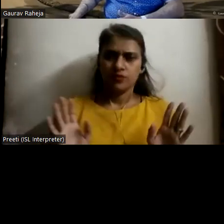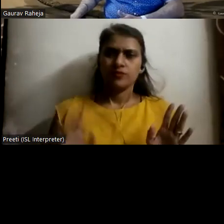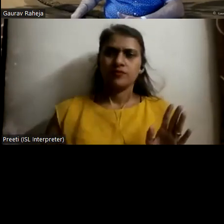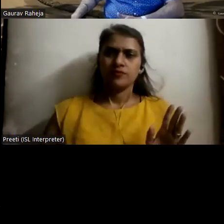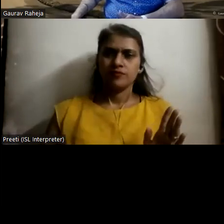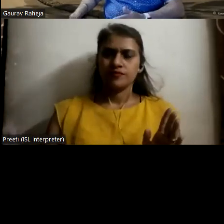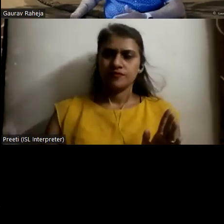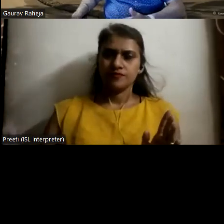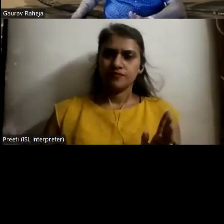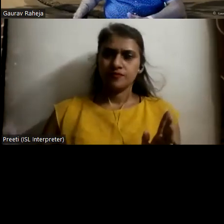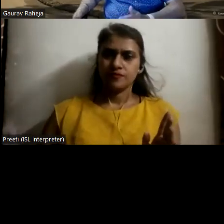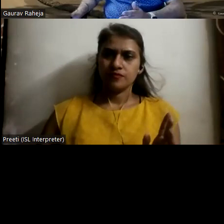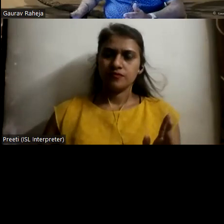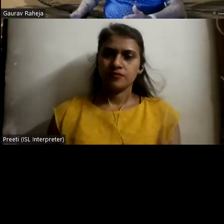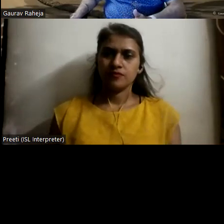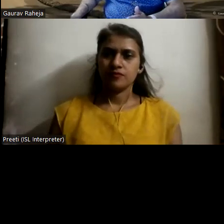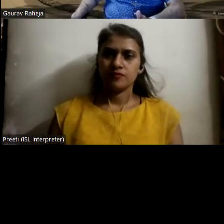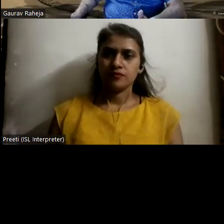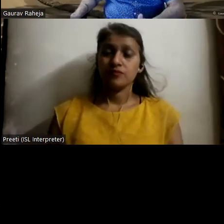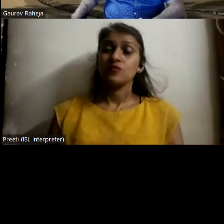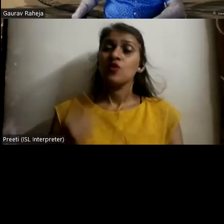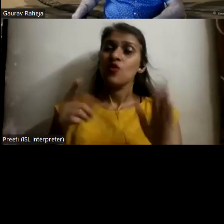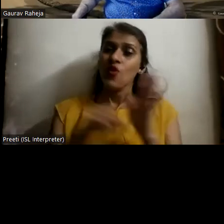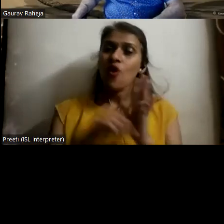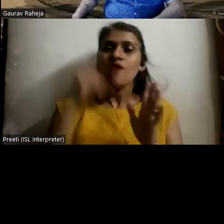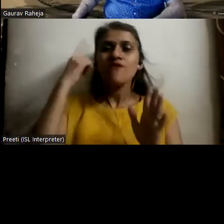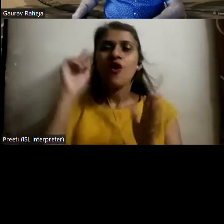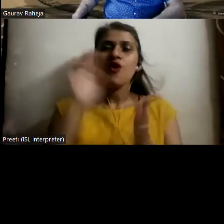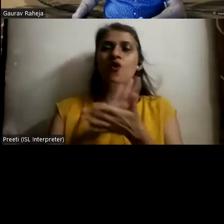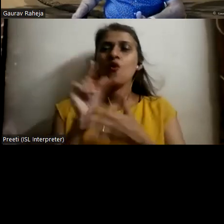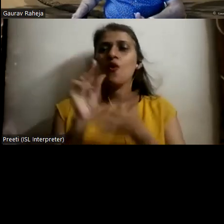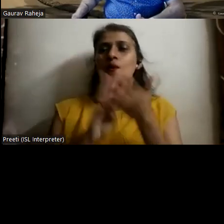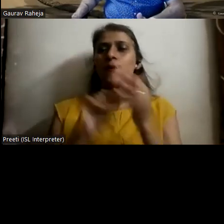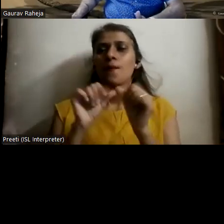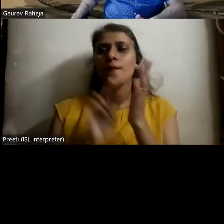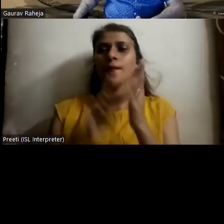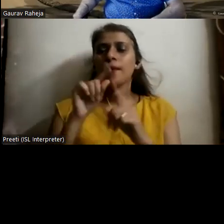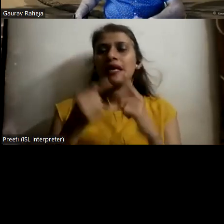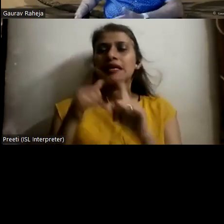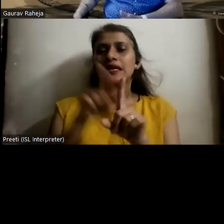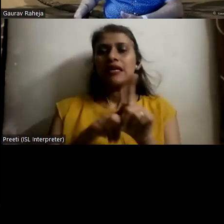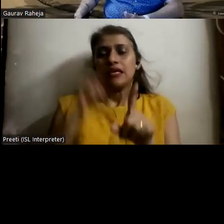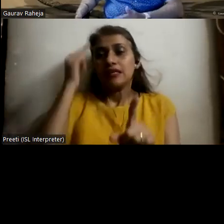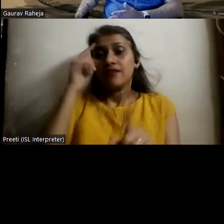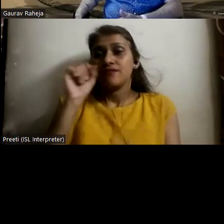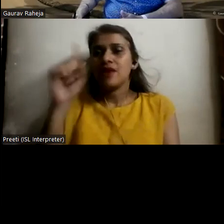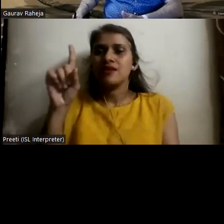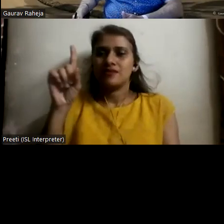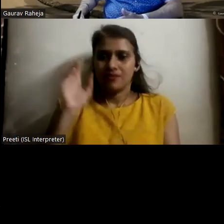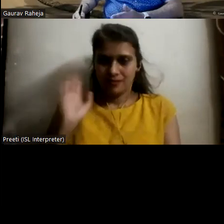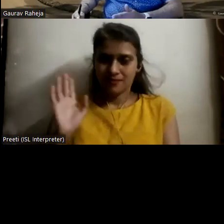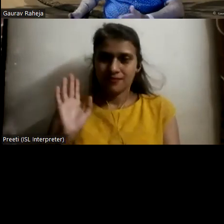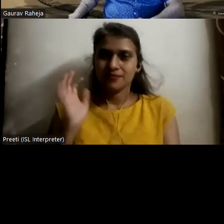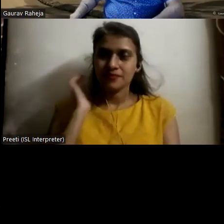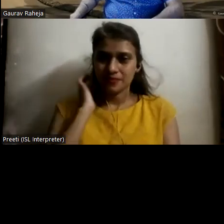is because that should be the law of humanity. So reasonable accommodation to me is an idea which